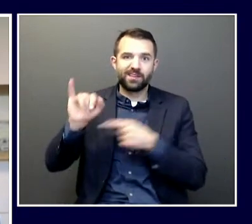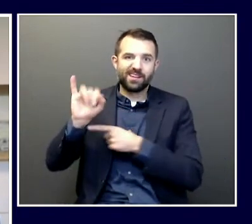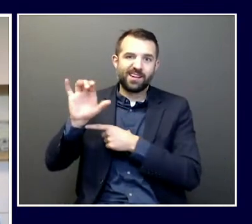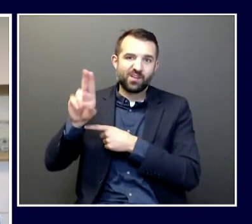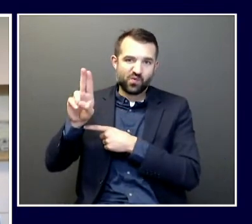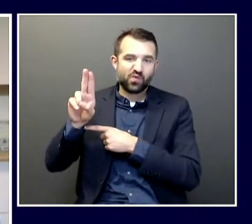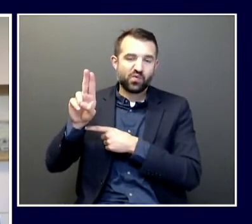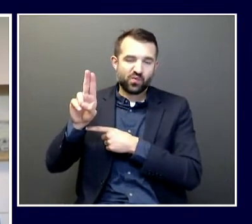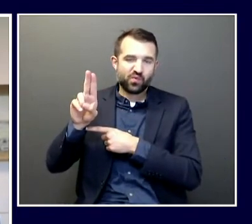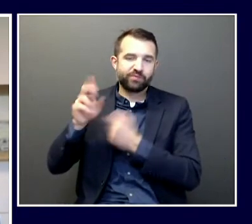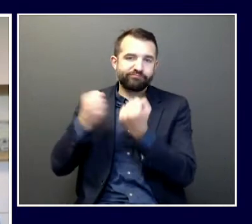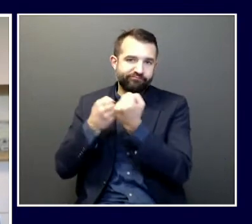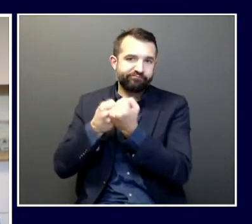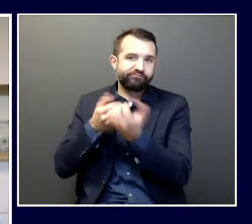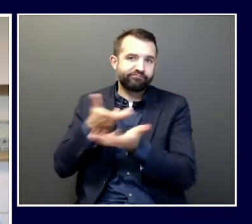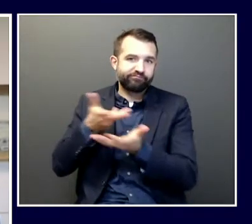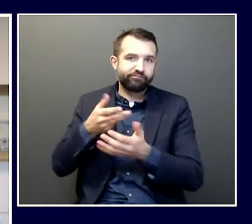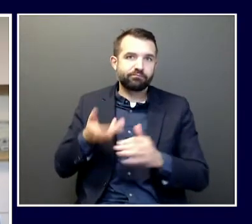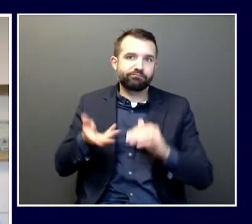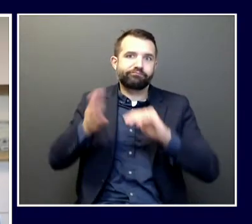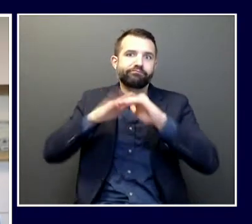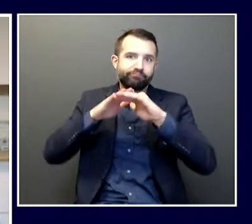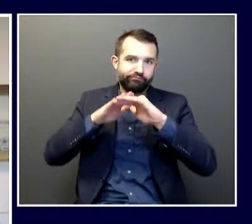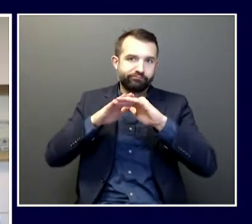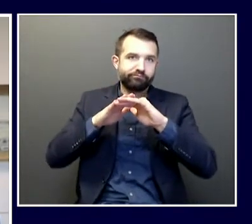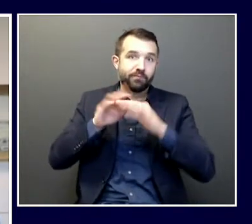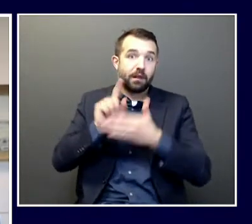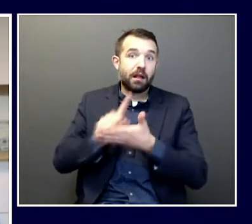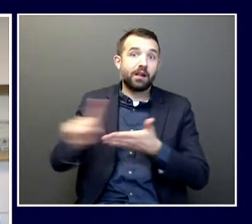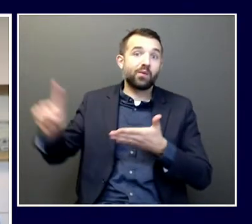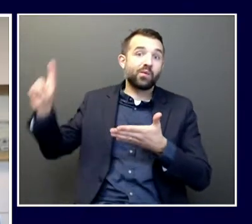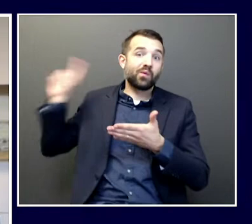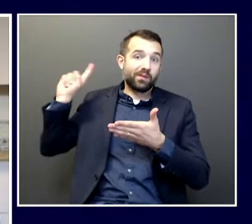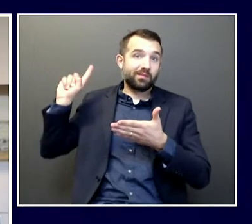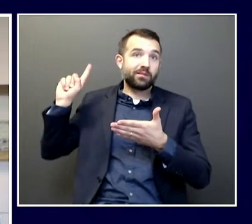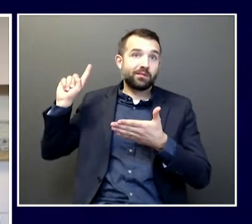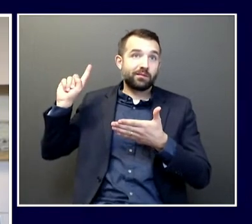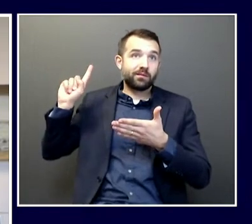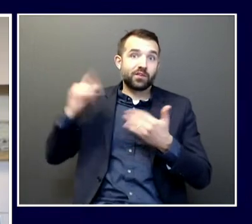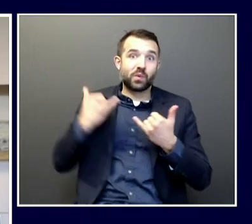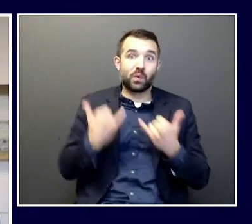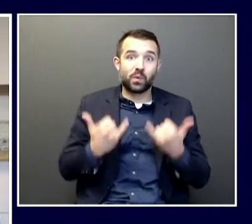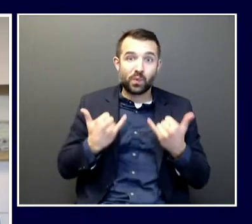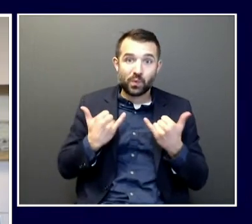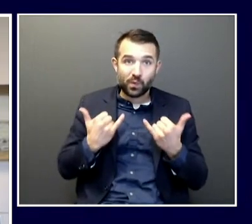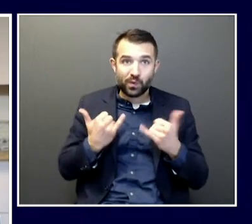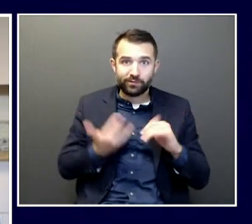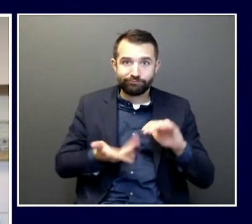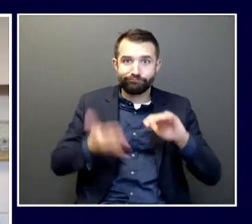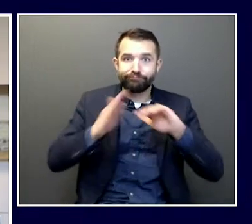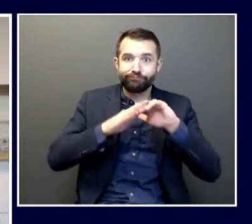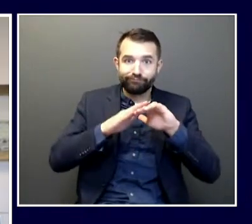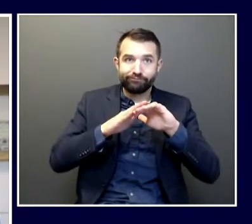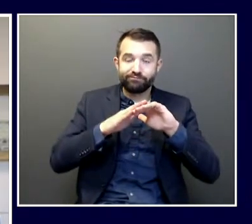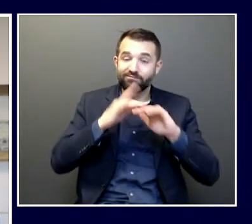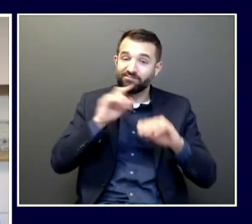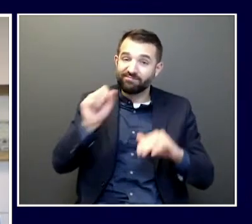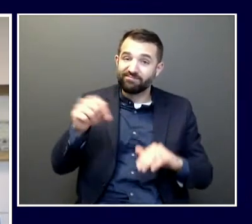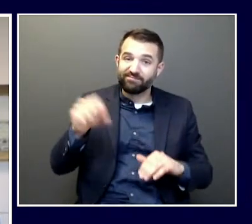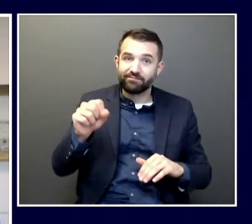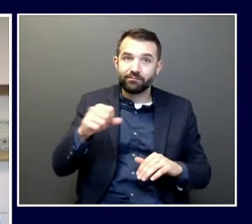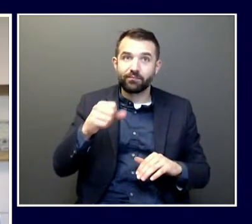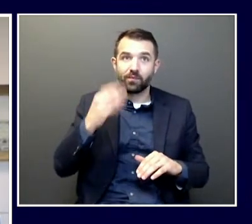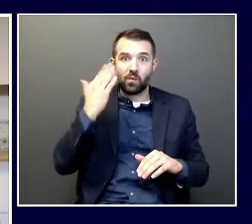small uptick, Kevin, since last Thursday. And I don't know if it is just a blip or if it is a